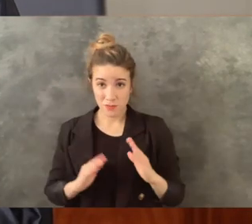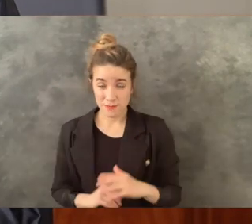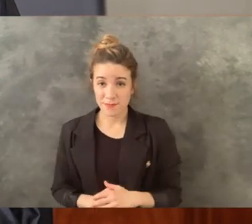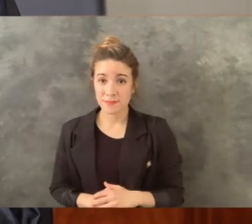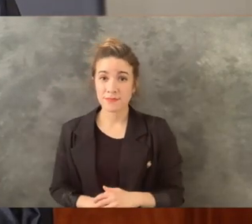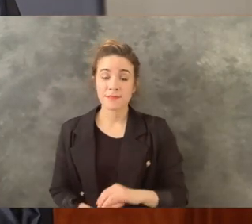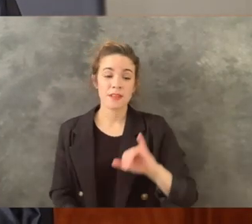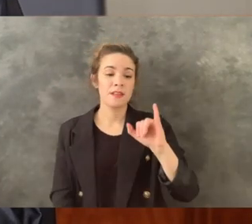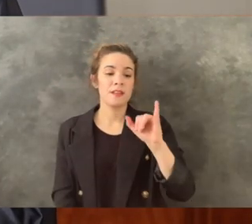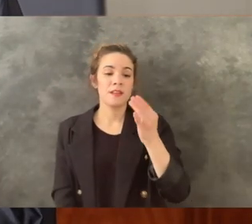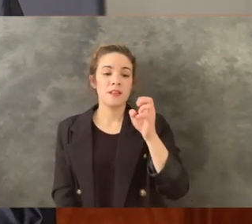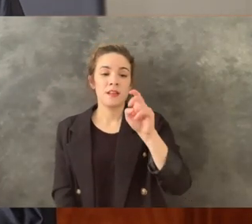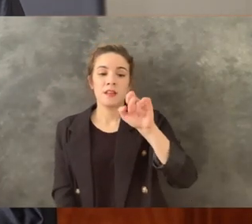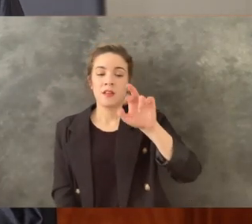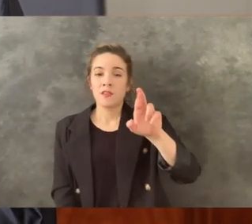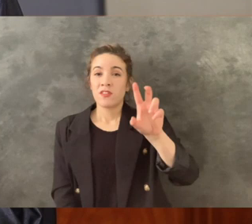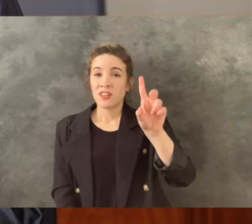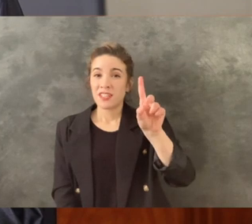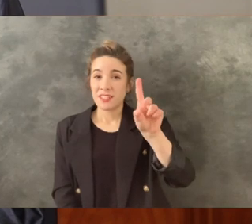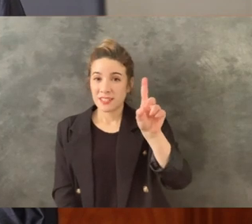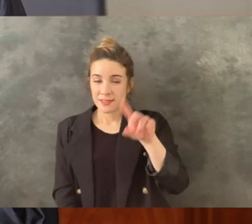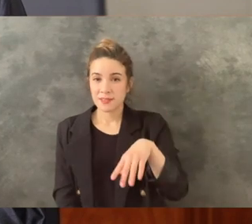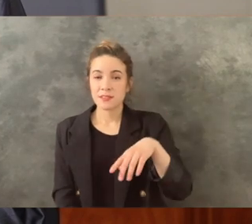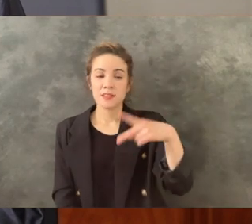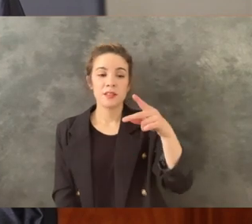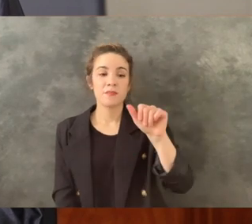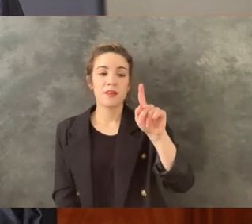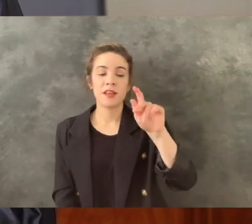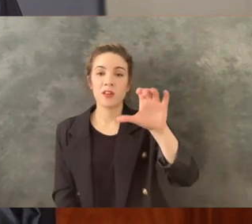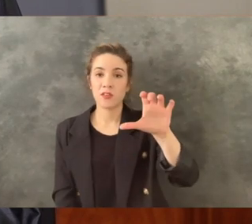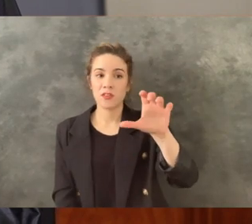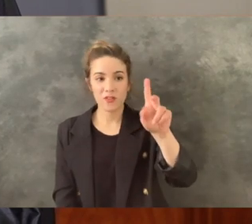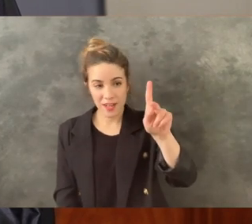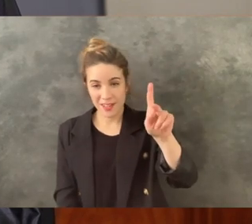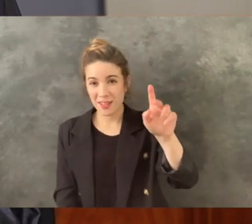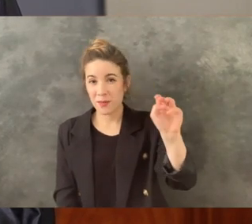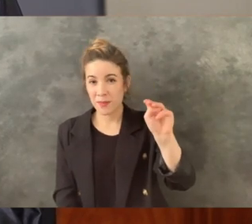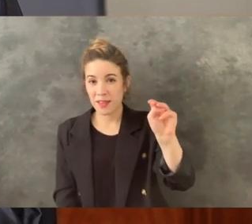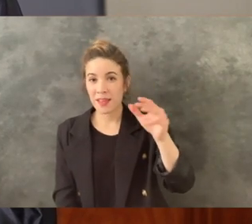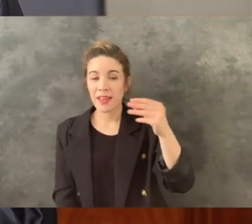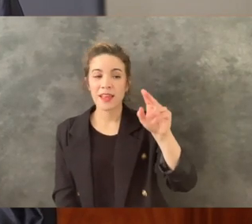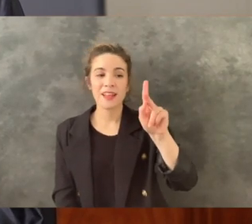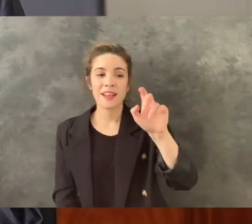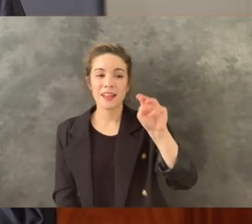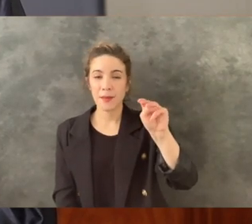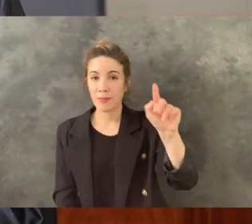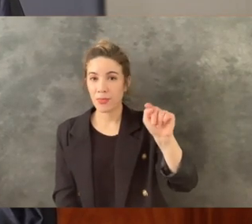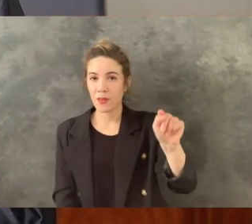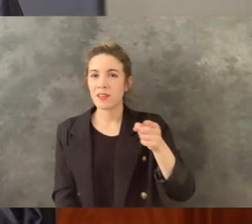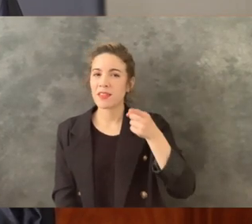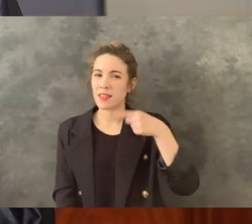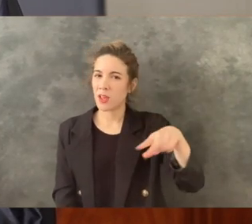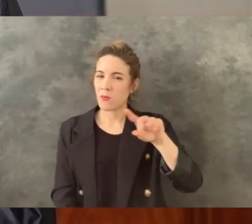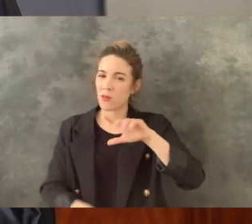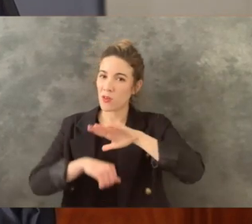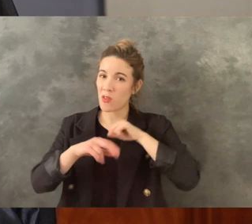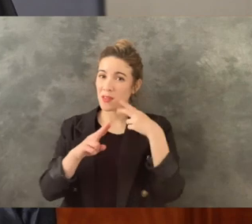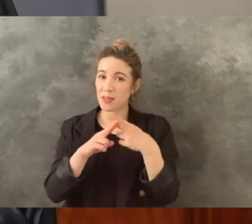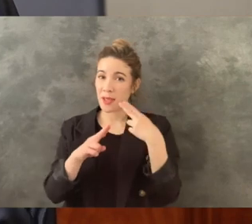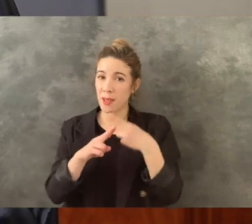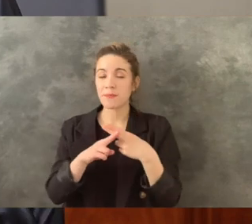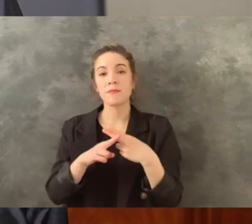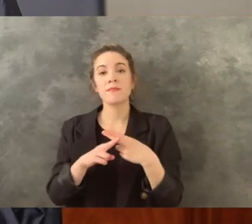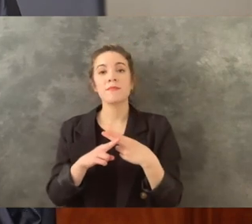educators. Ms. Jennifer Dixon, Mr. Patrick McKay, and Ms. Kim Thurer, who will present the